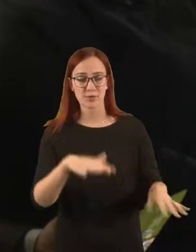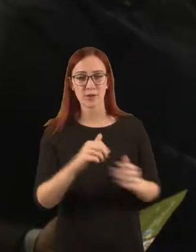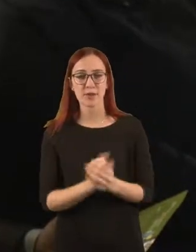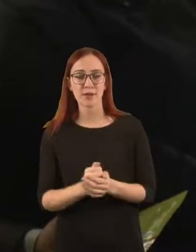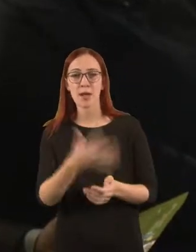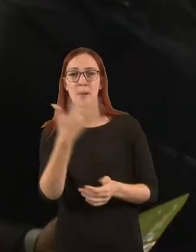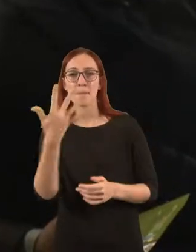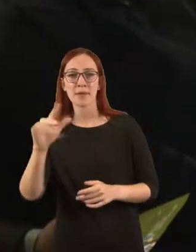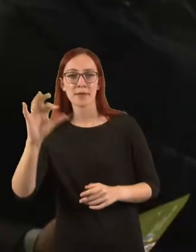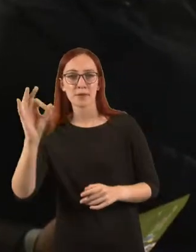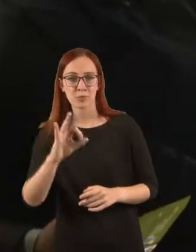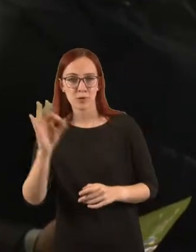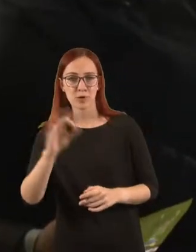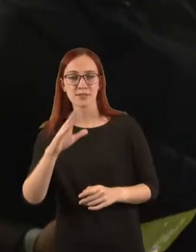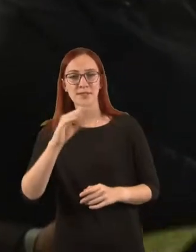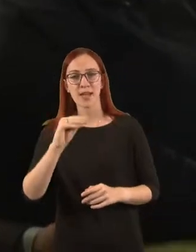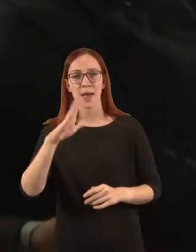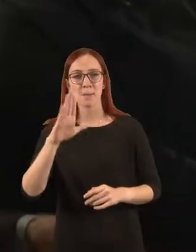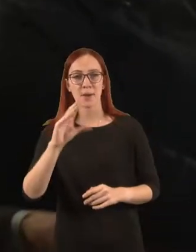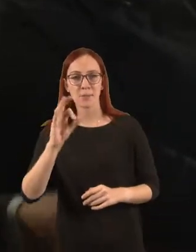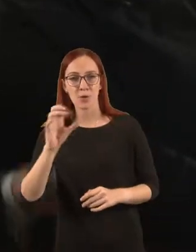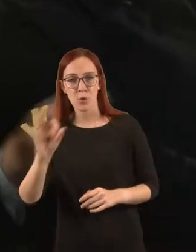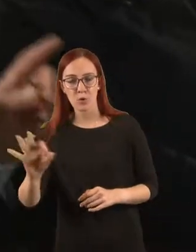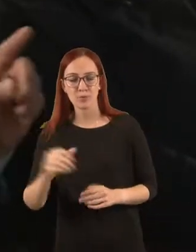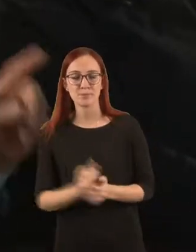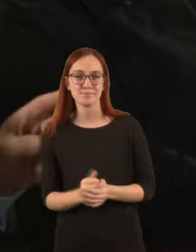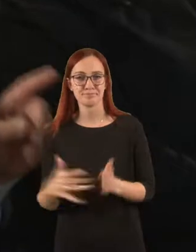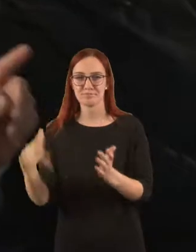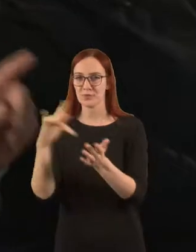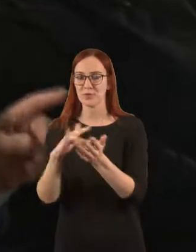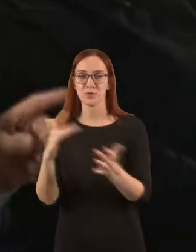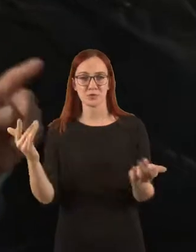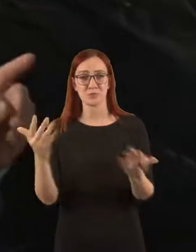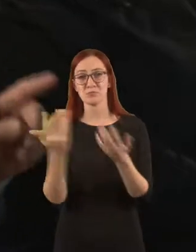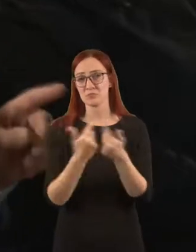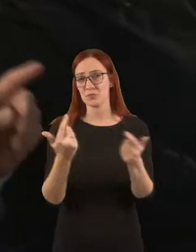taxes as a share of all income, that is